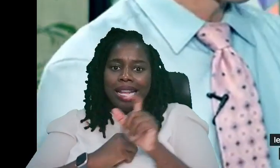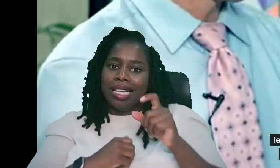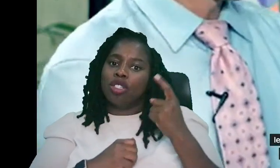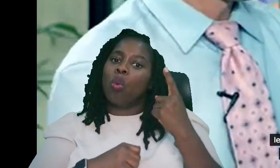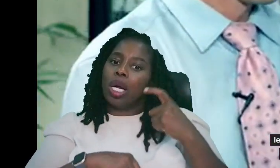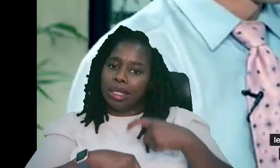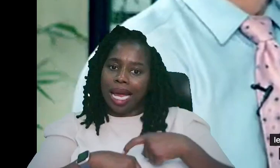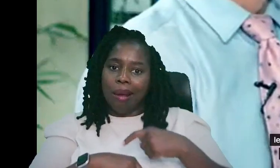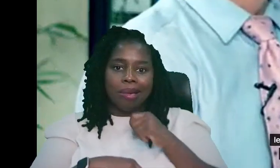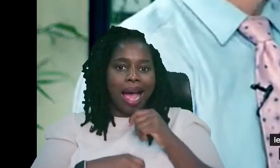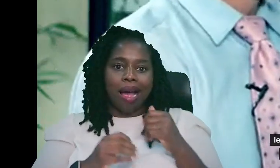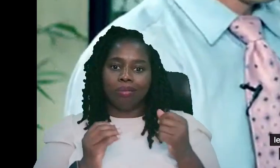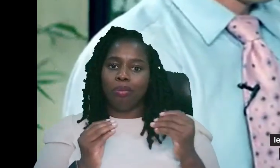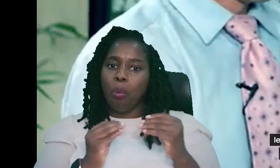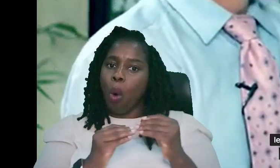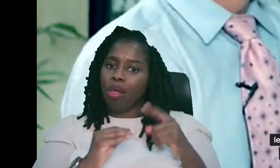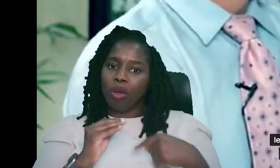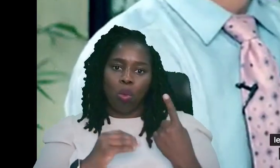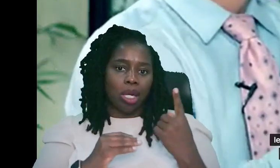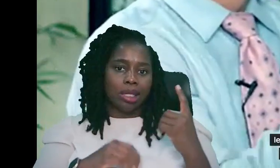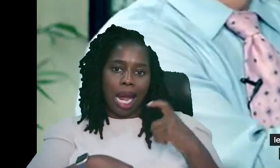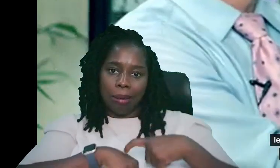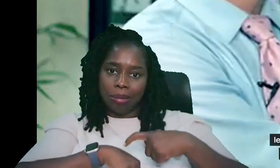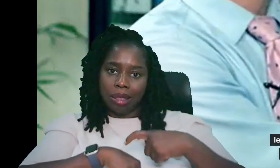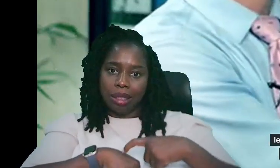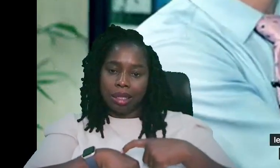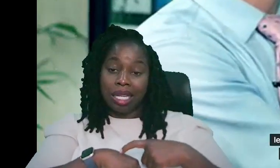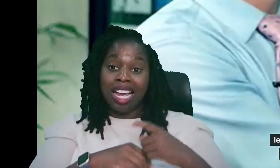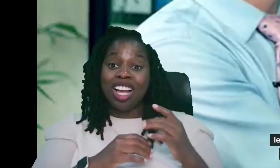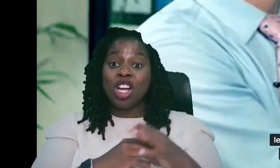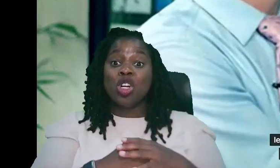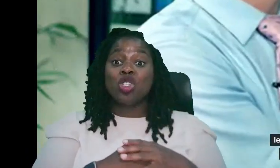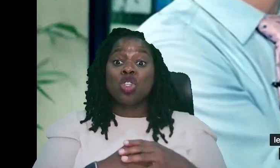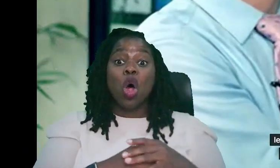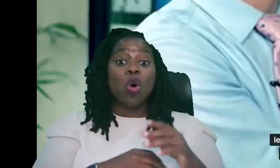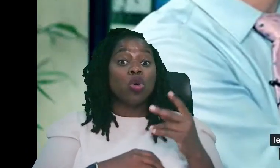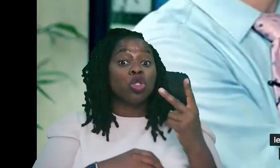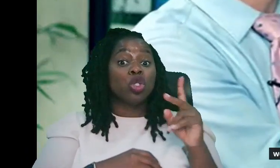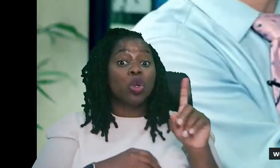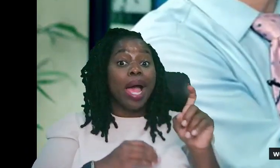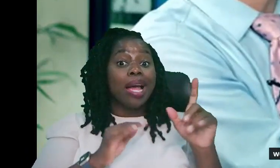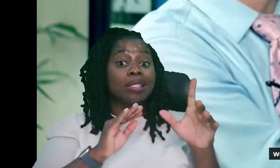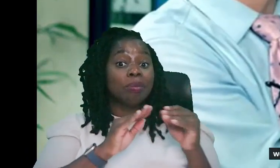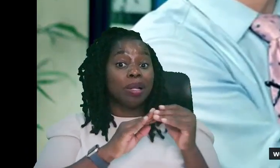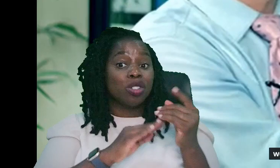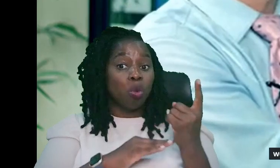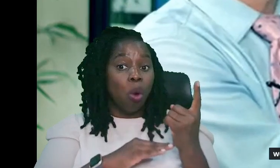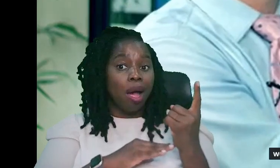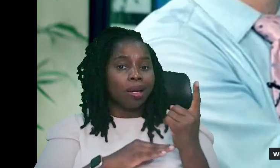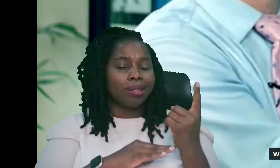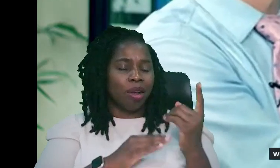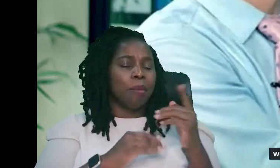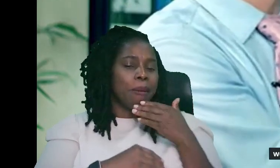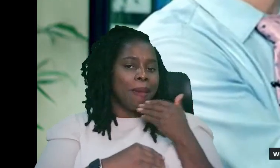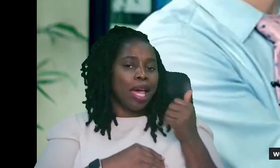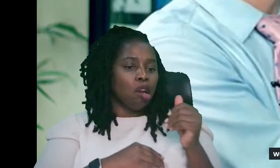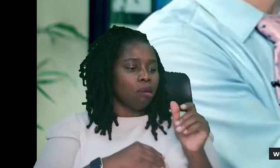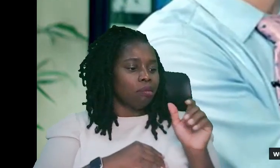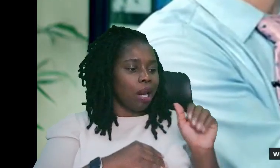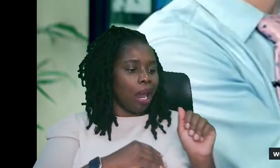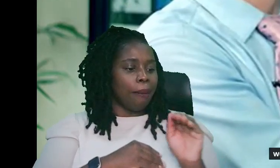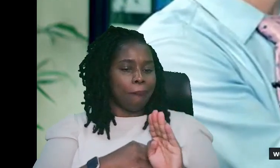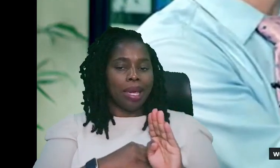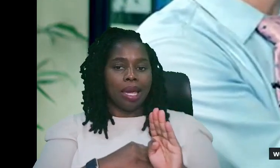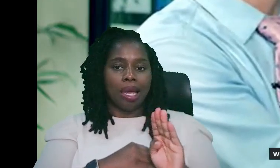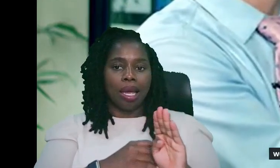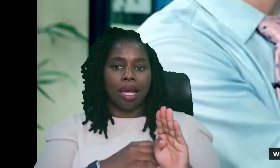think about this. Well, 2x plus 1, it would be better if we just went from A to B. All right, so if we